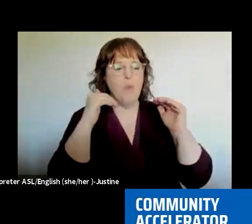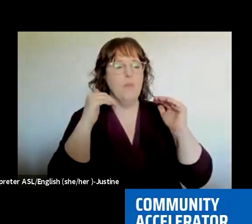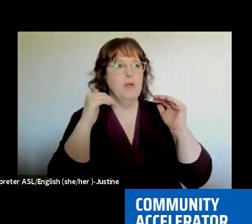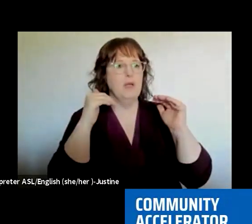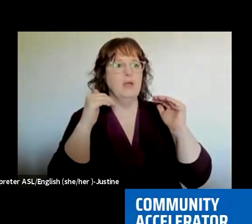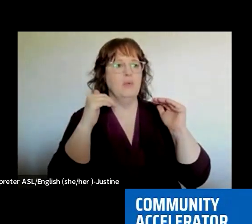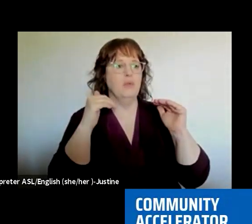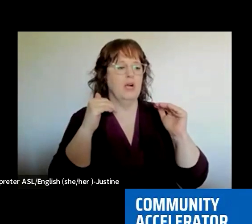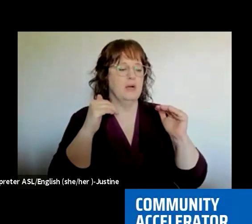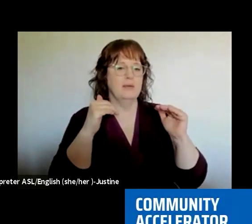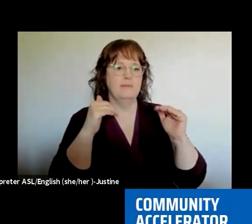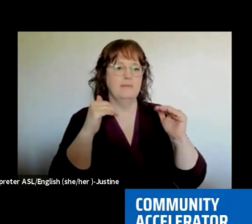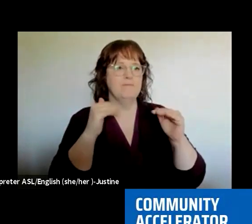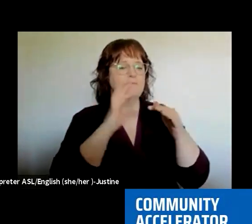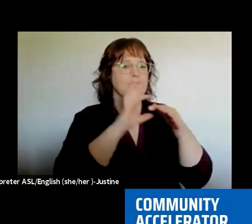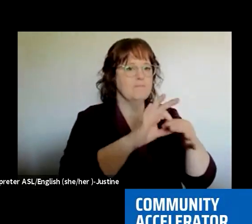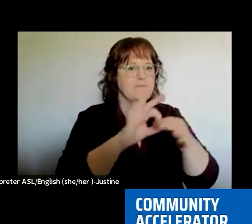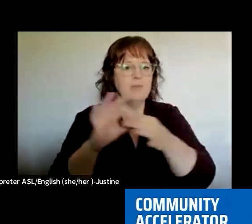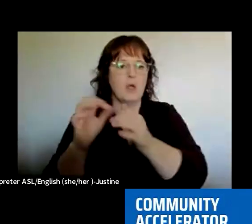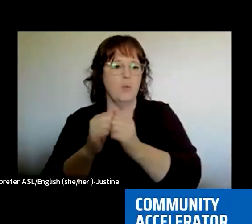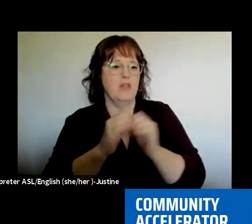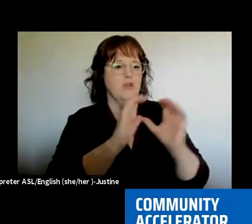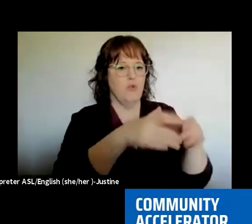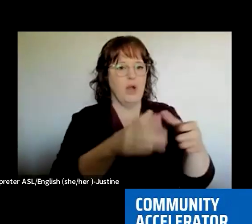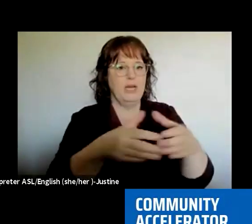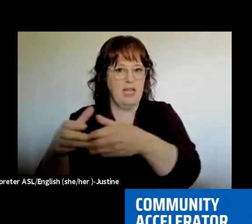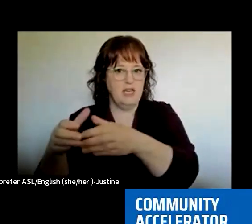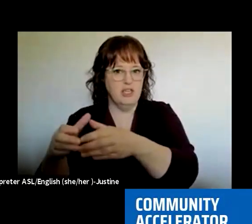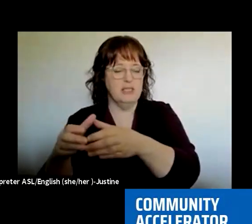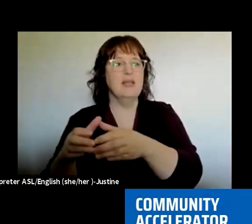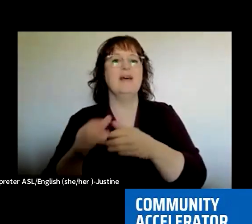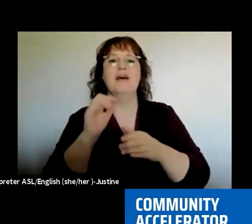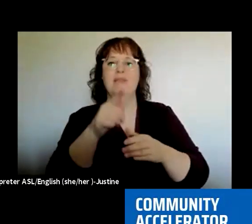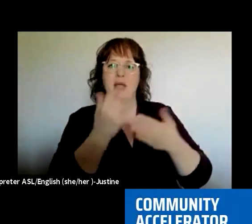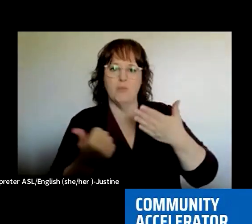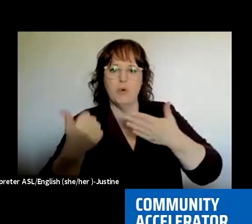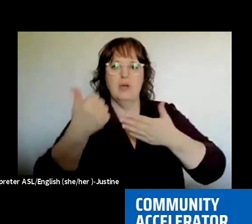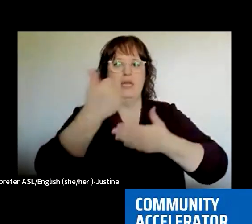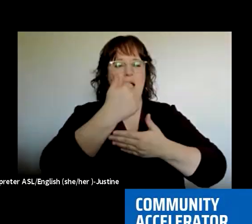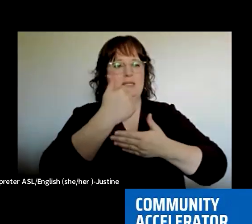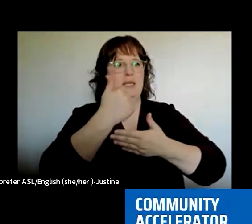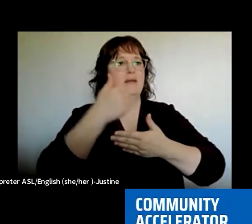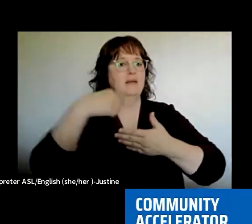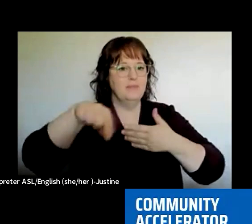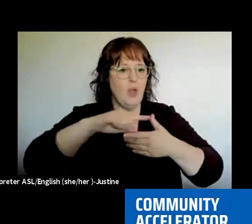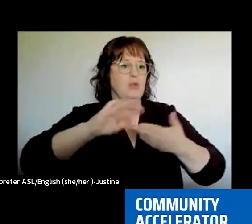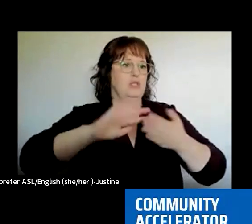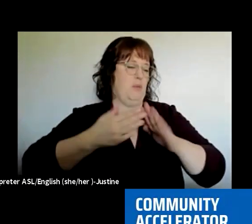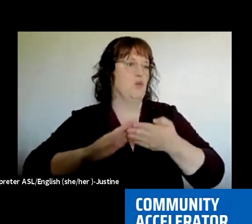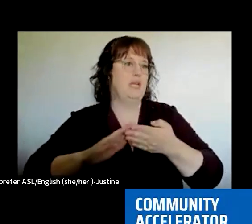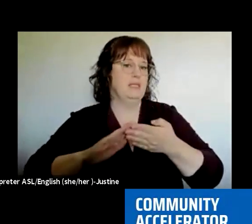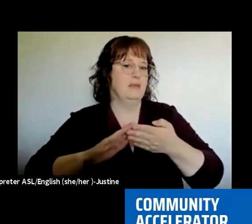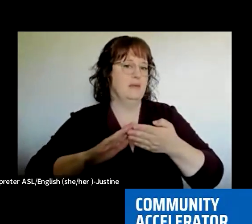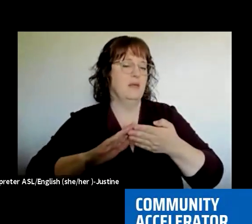organizations that prioritize these populations in the work that they do and are actively trying to uplift those communities. And that can